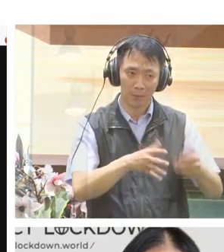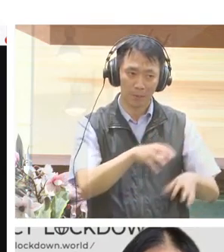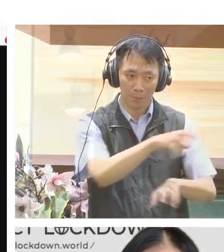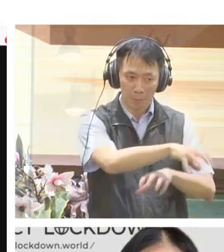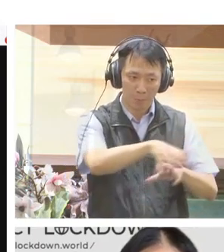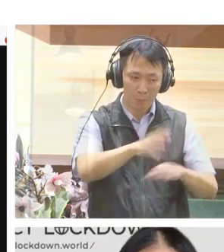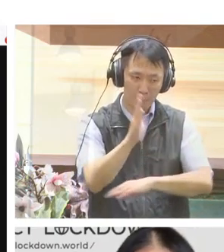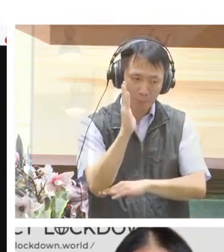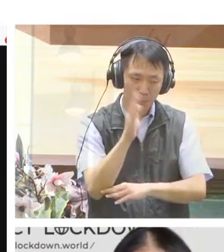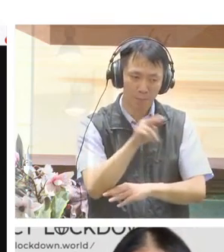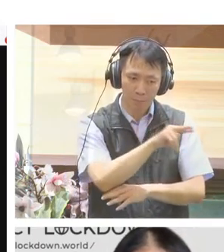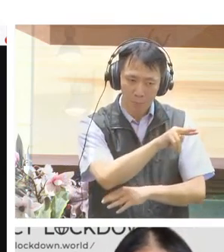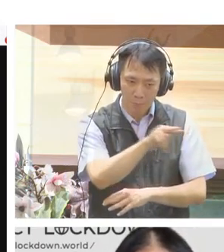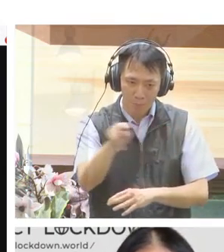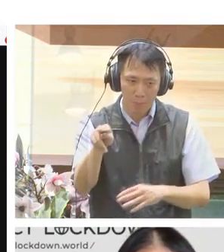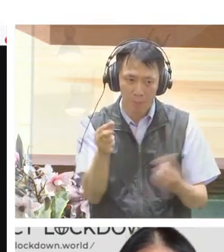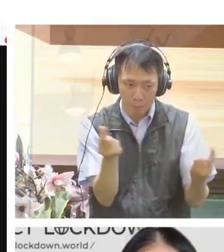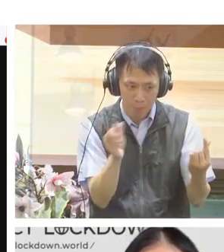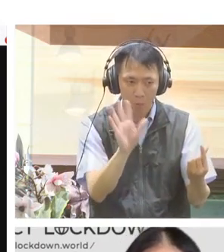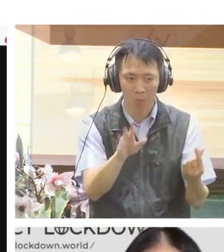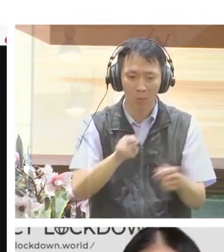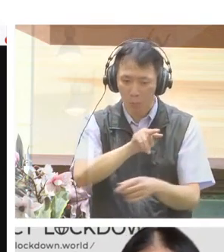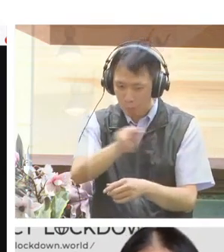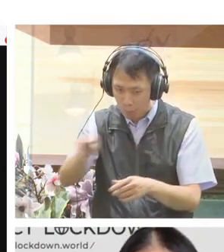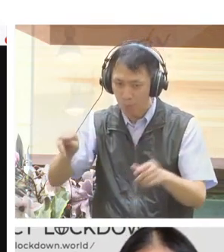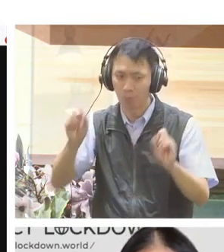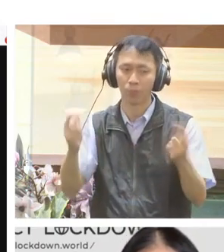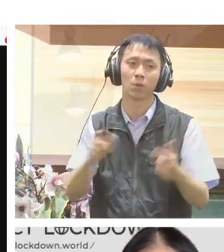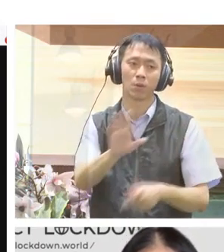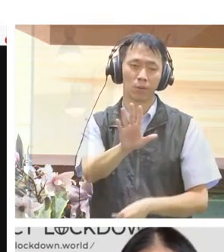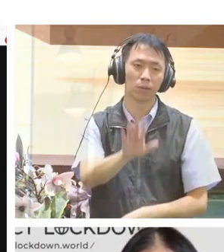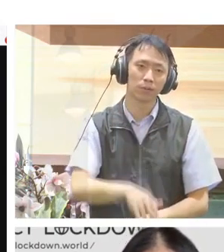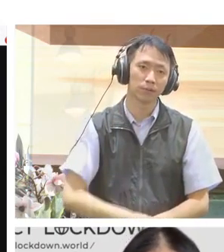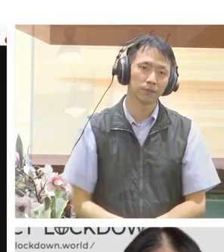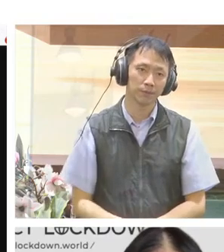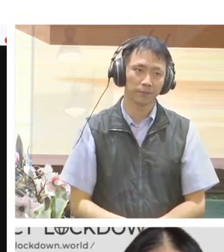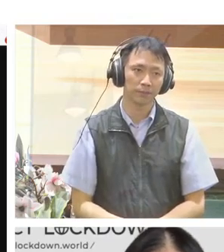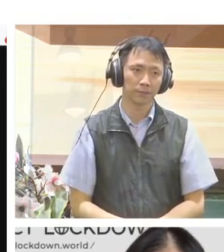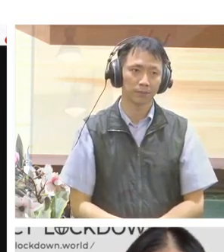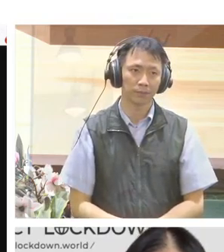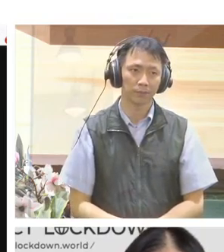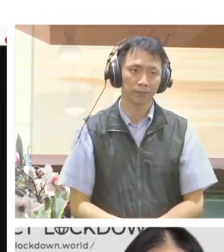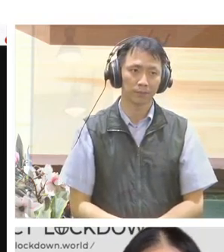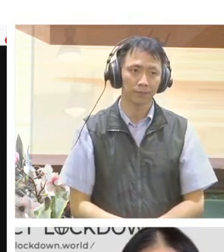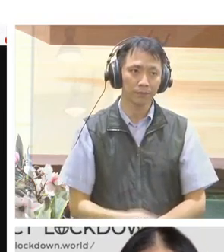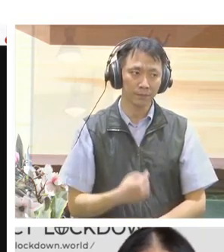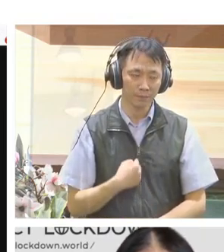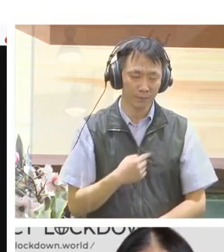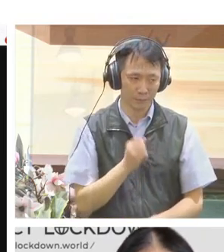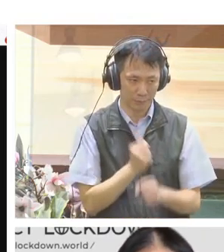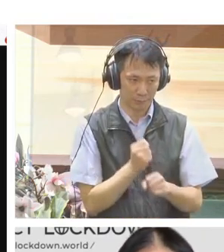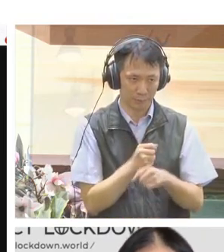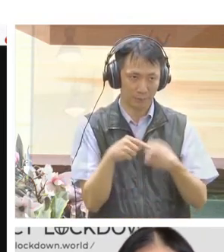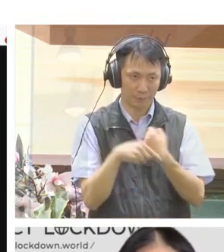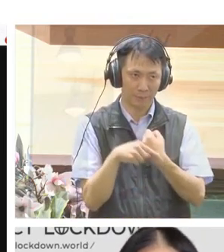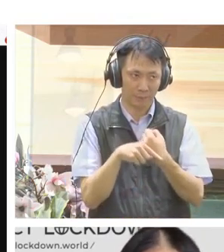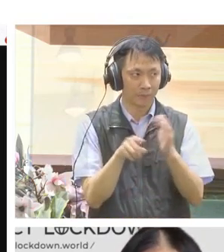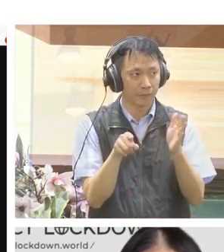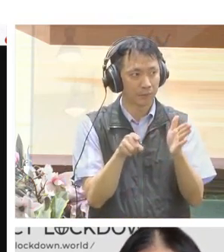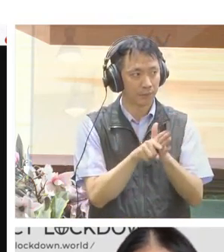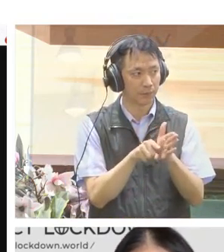in the right columns were mainly observed in the beginning of the outbreak. So when comprehensive guidelines were not